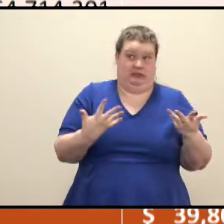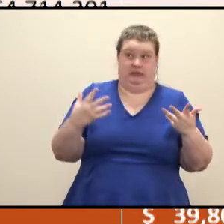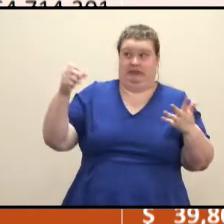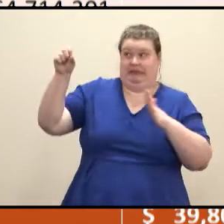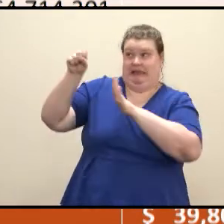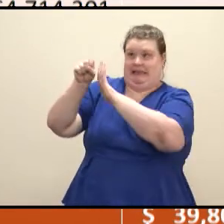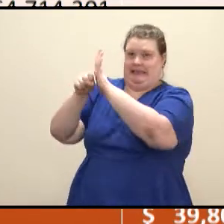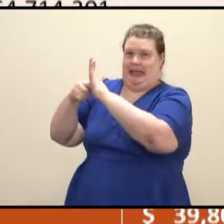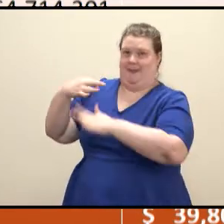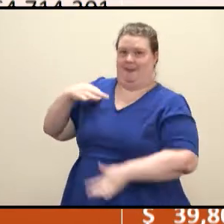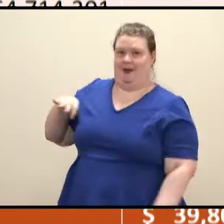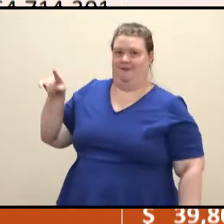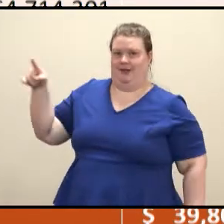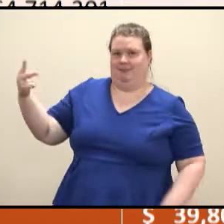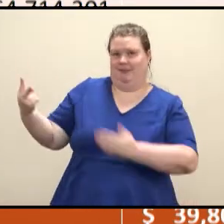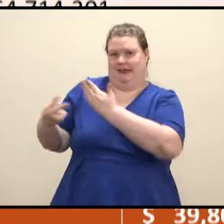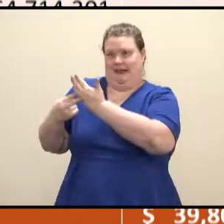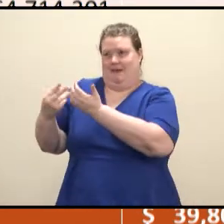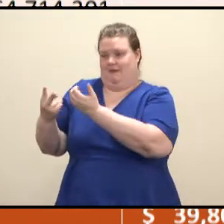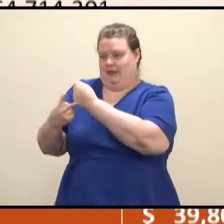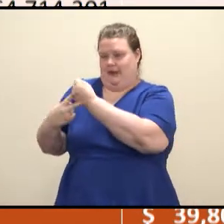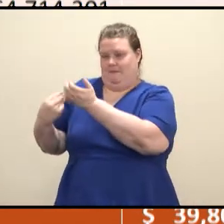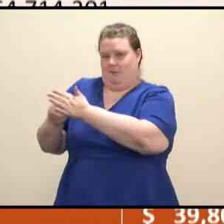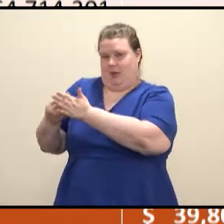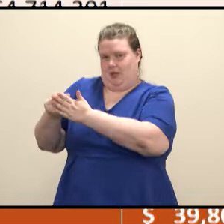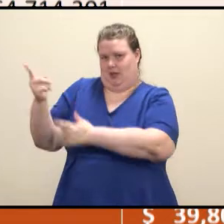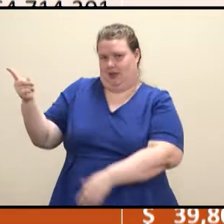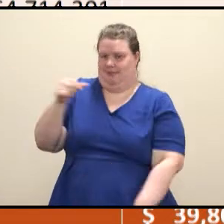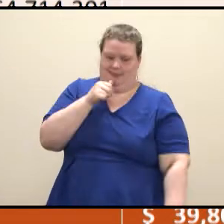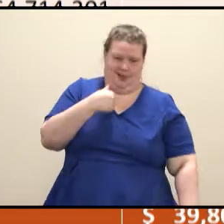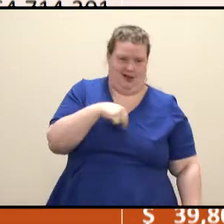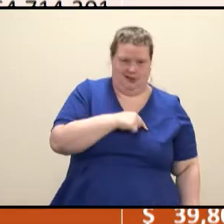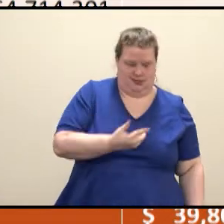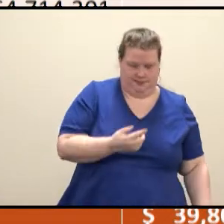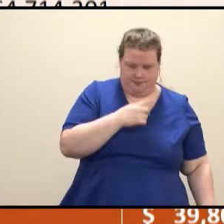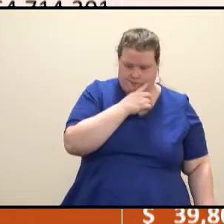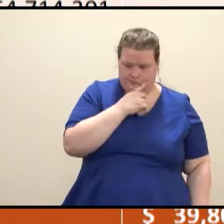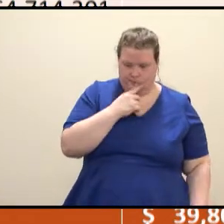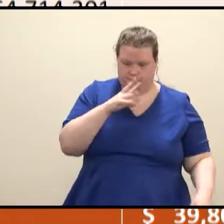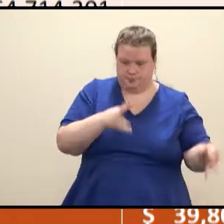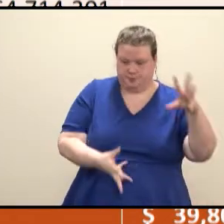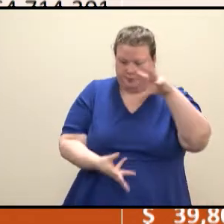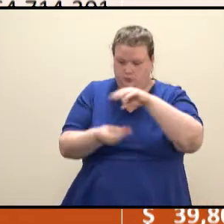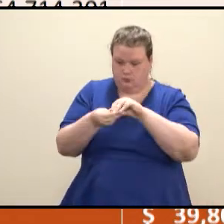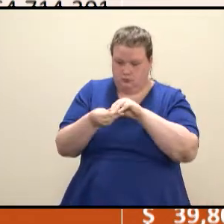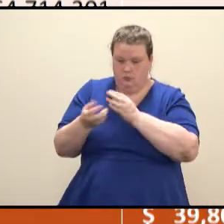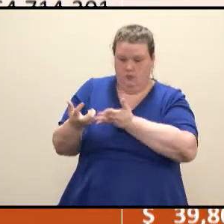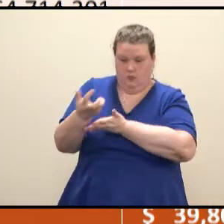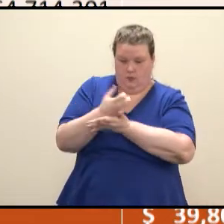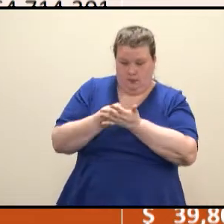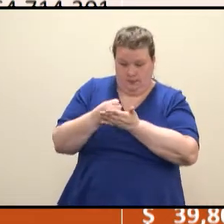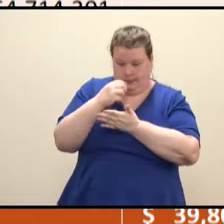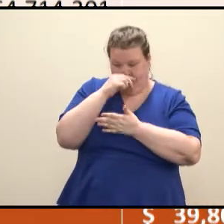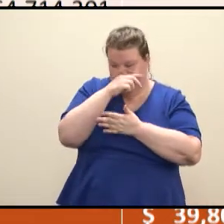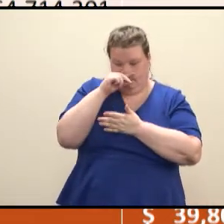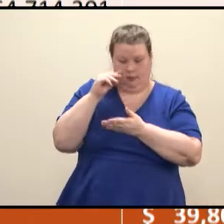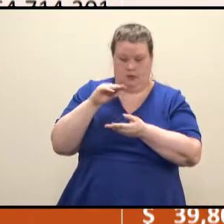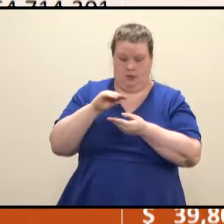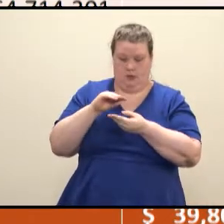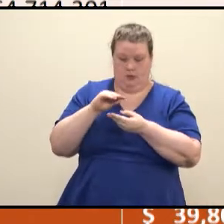us. So anyway, that's going to give us total revenues with those numbers that I projected